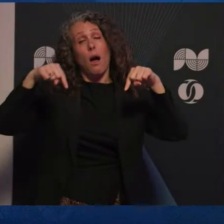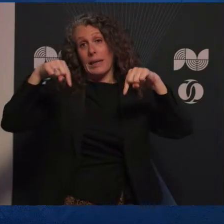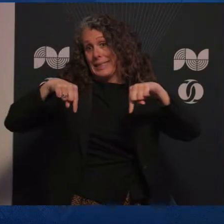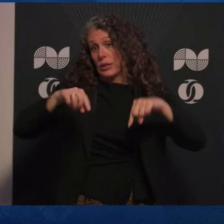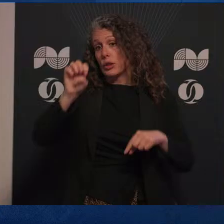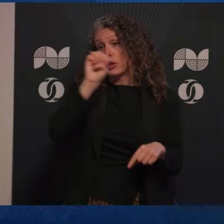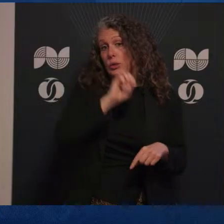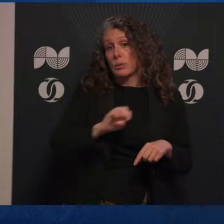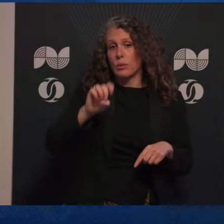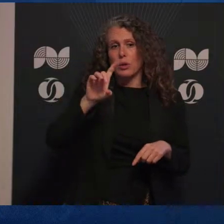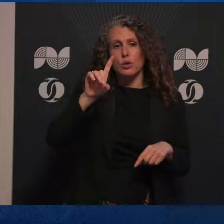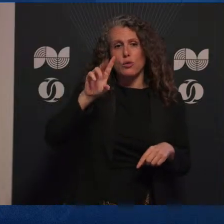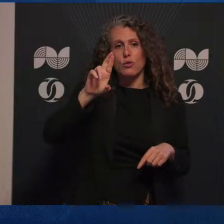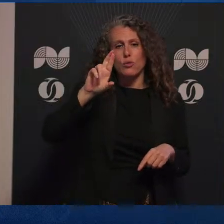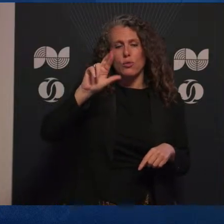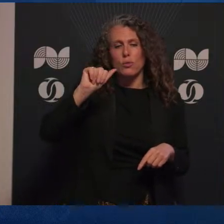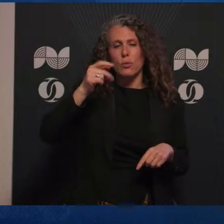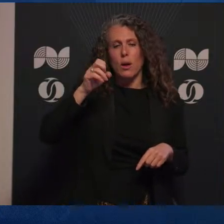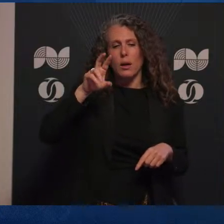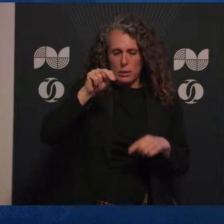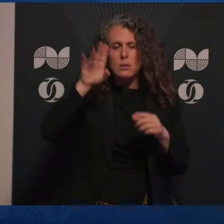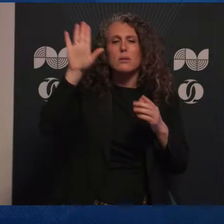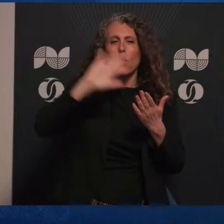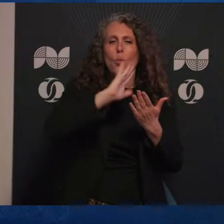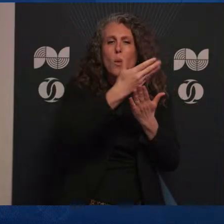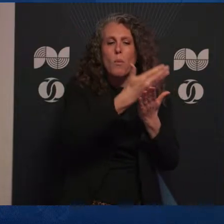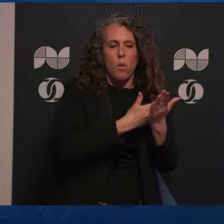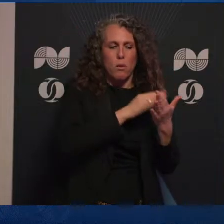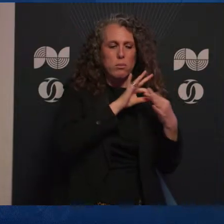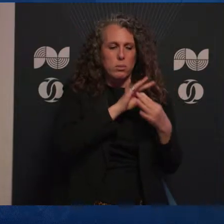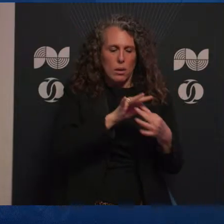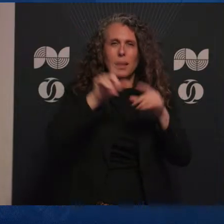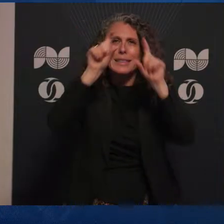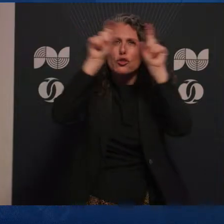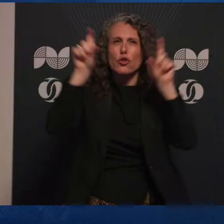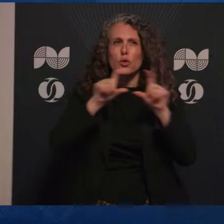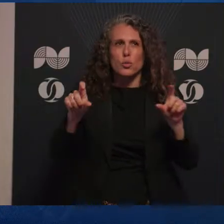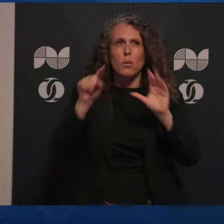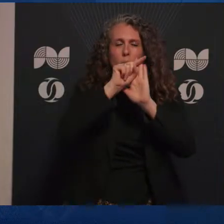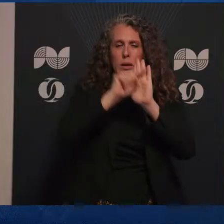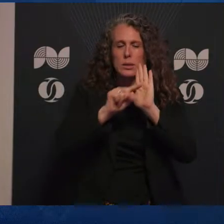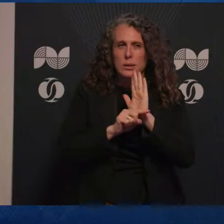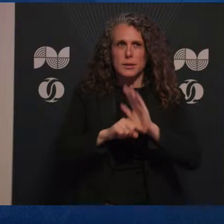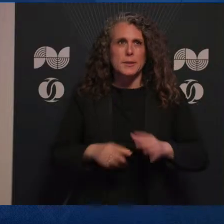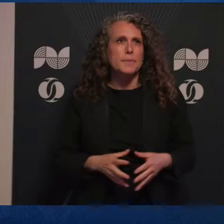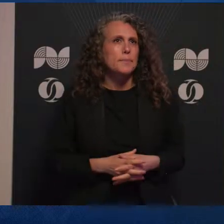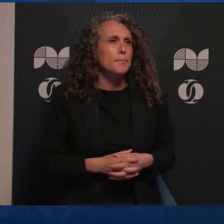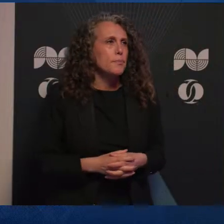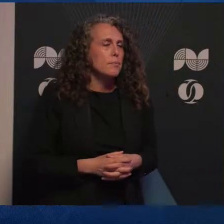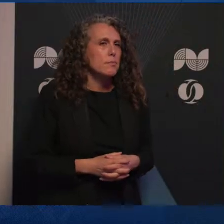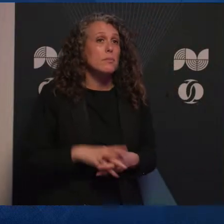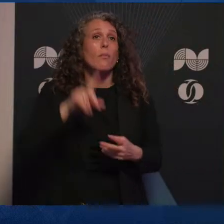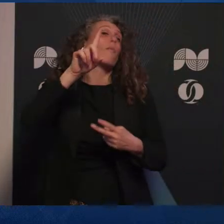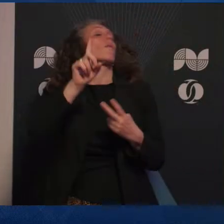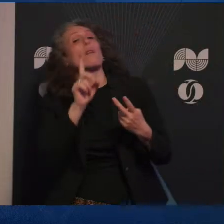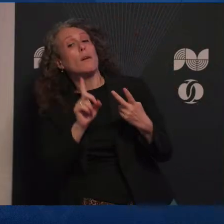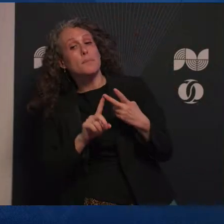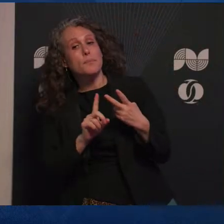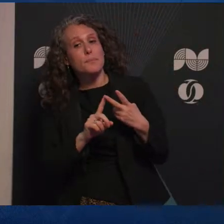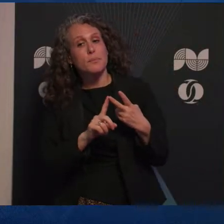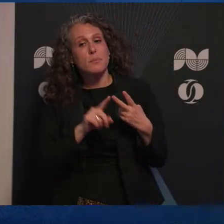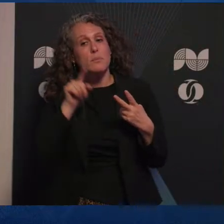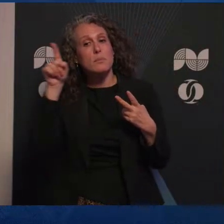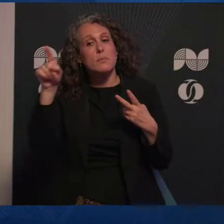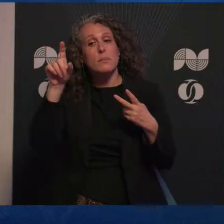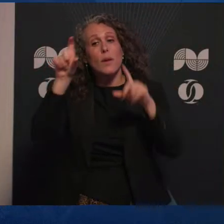Draghi report is, to a large extent, about industrial policy. The second reason is countries want to do industrial